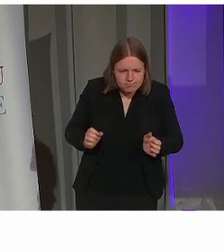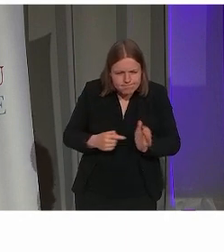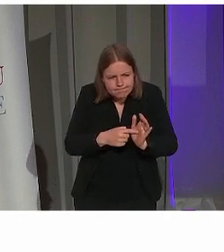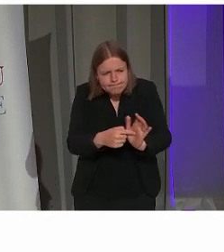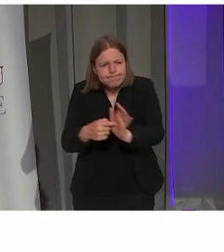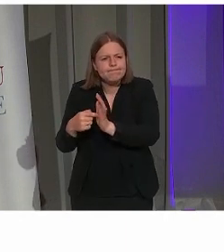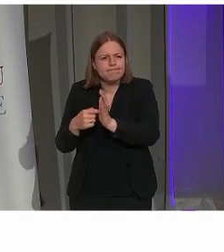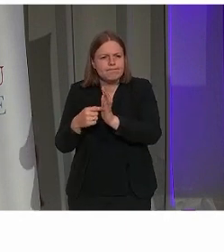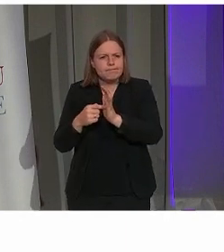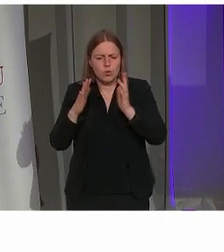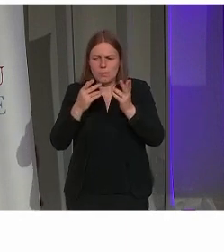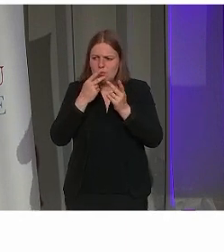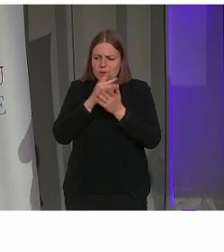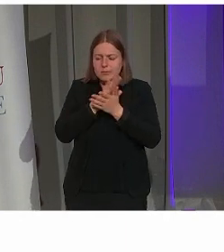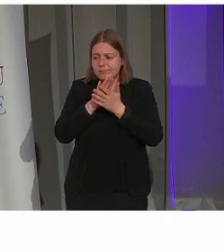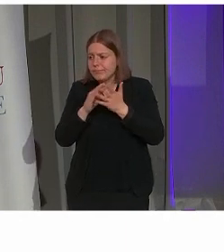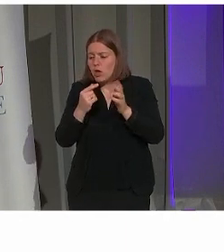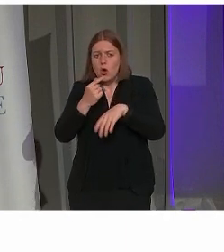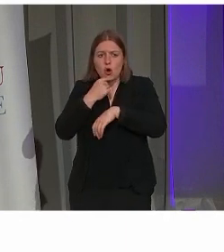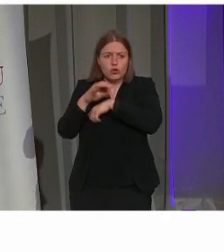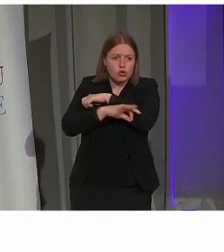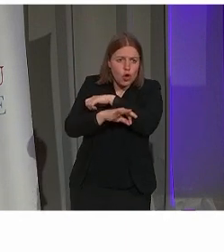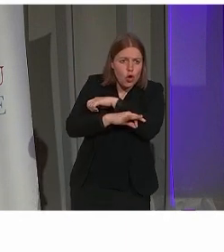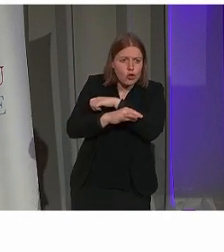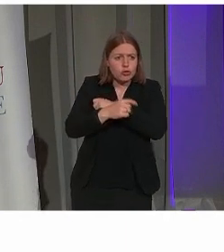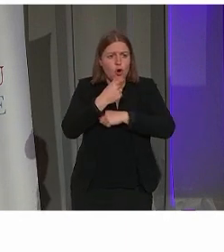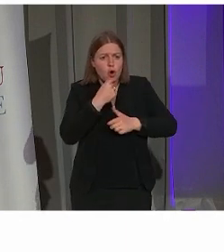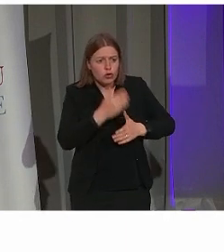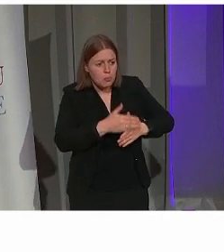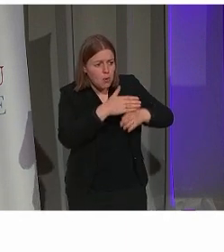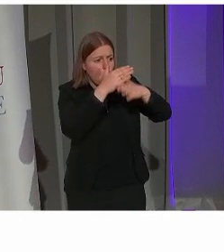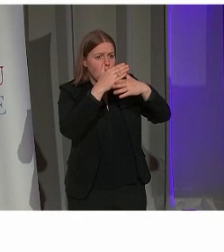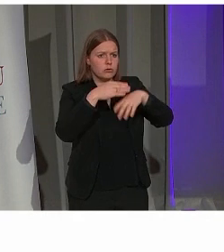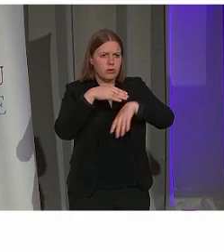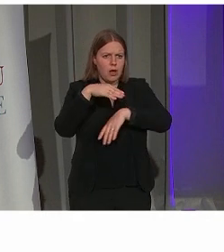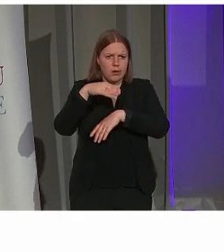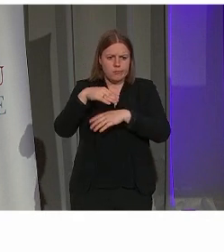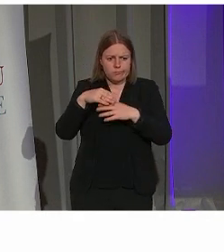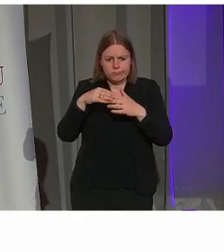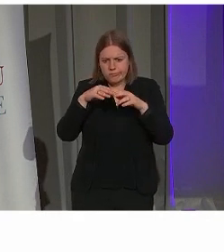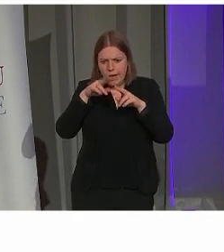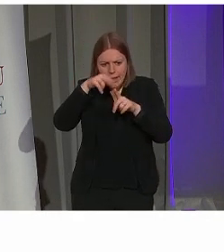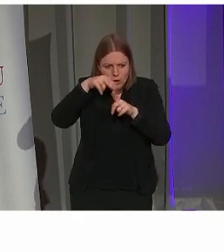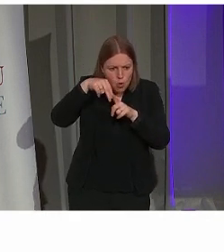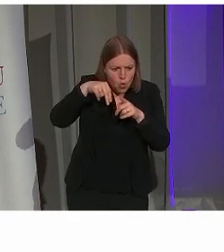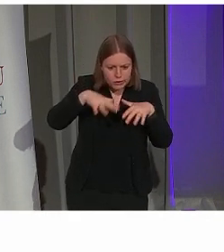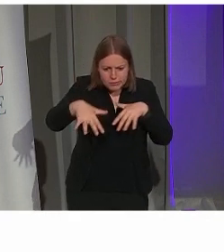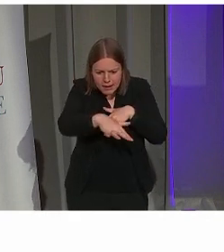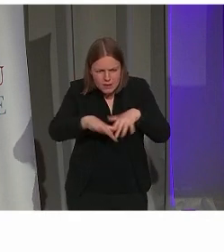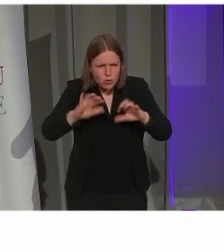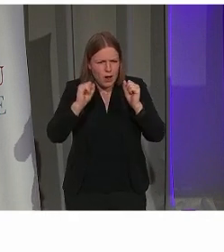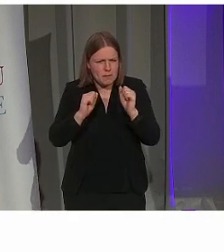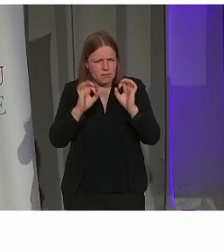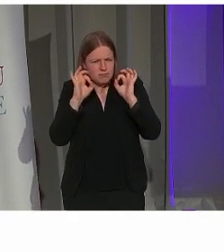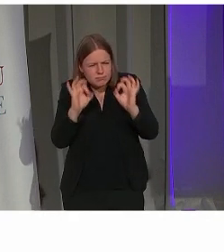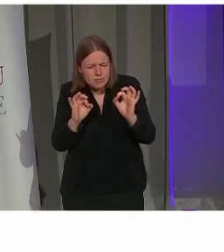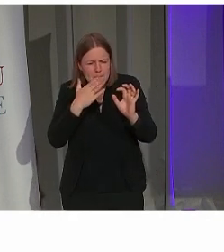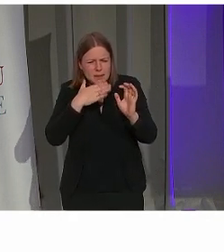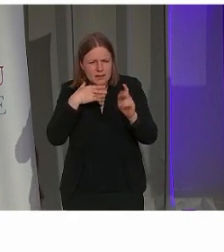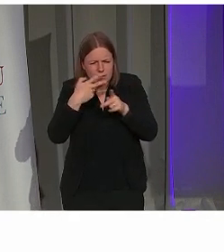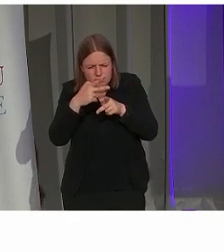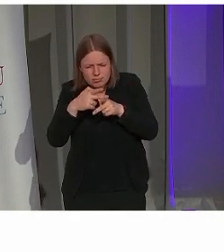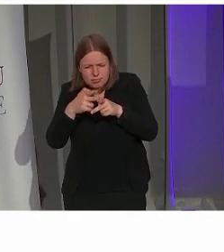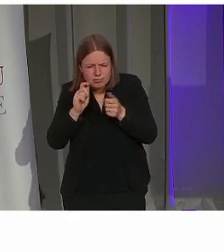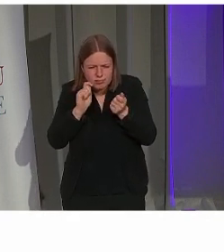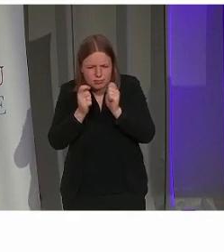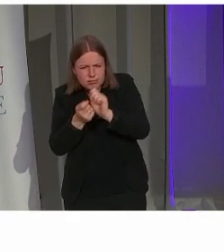towns, historic gardens, cultural landscapes, and archaeological sites. More recently, the cultural